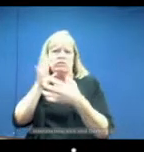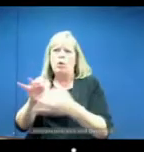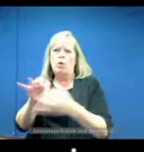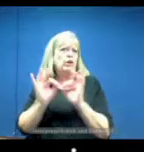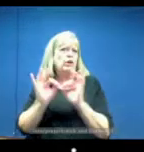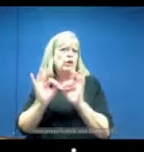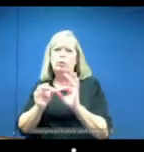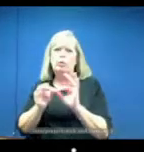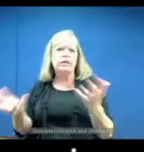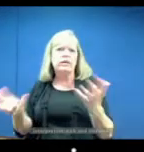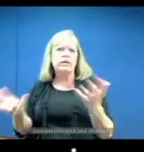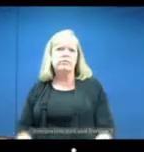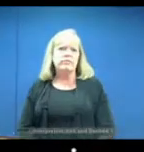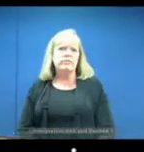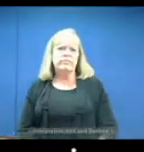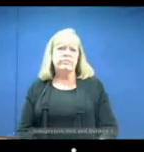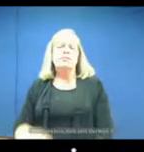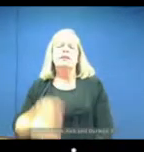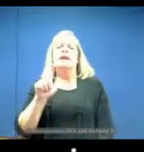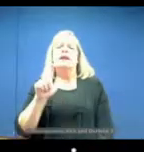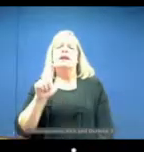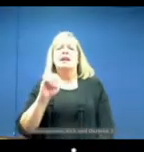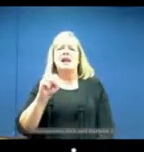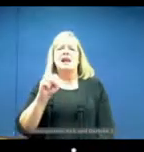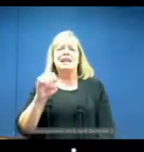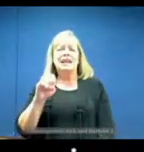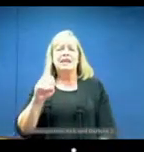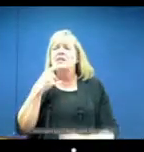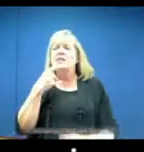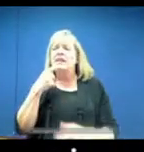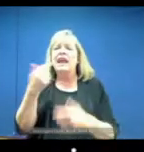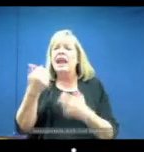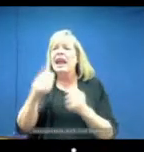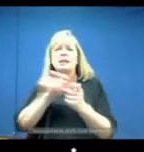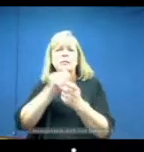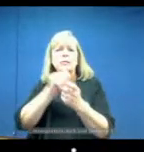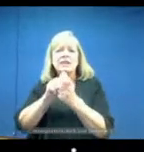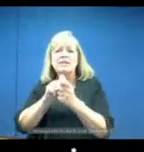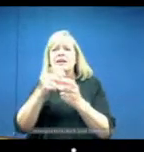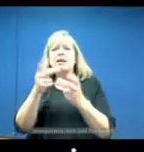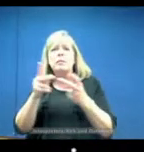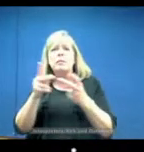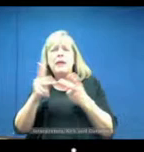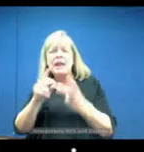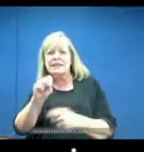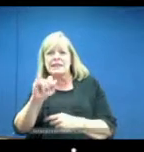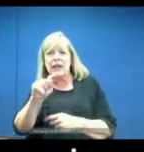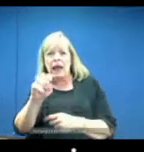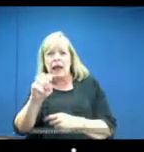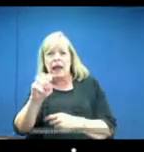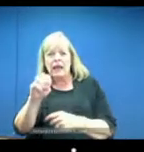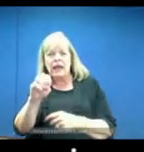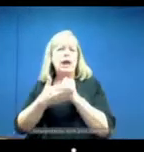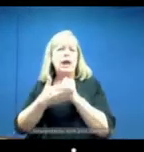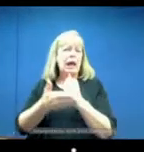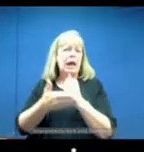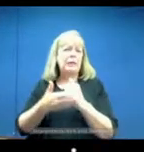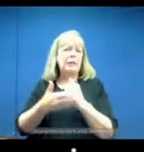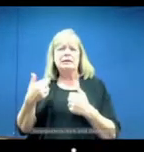Okay, so Leslie asked, any sites that help? And I'm not sure what you mean by that.